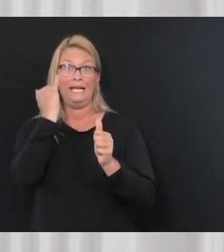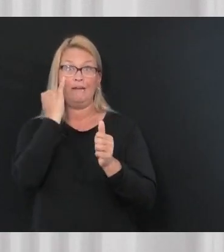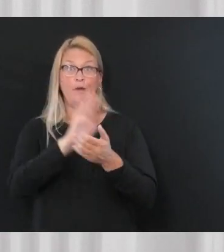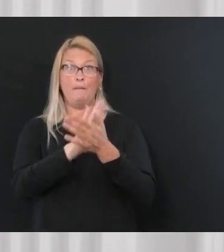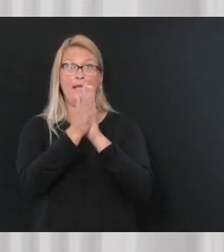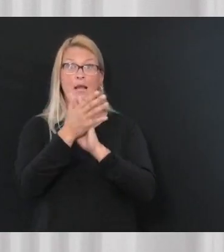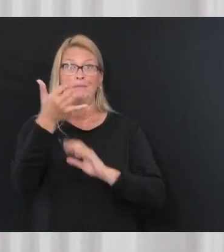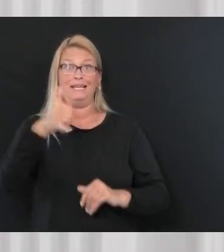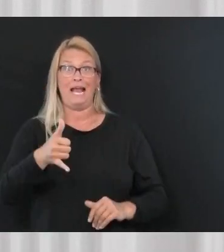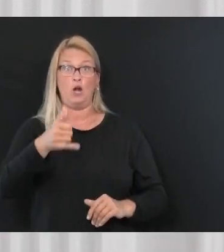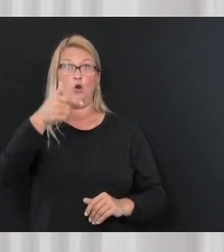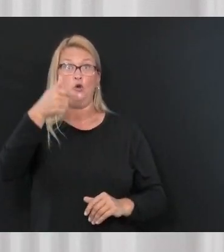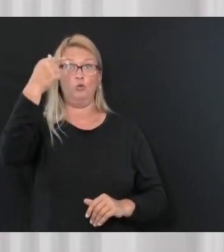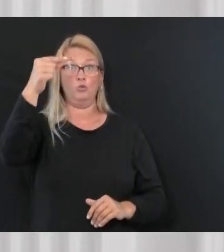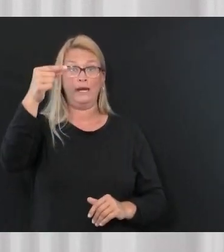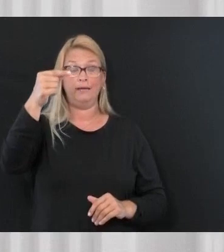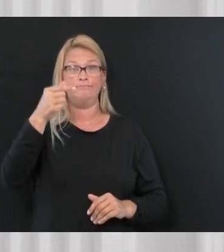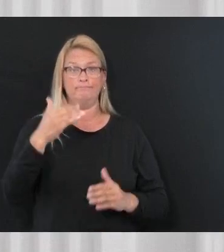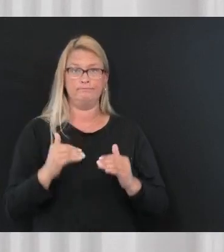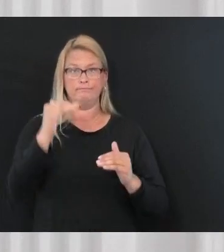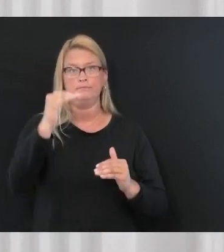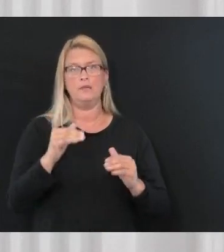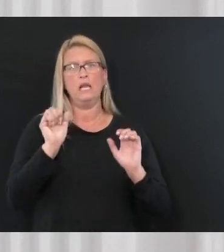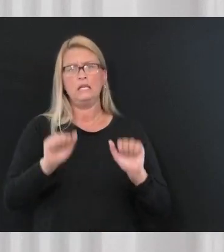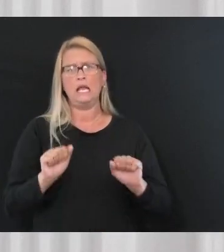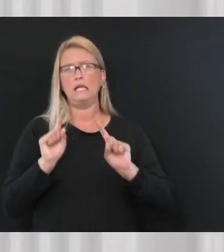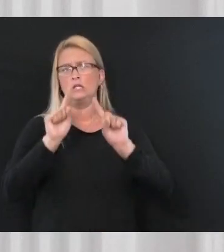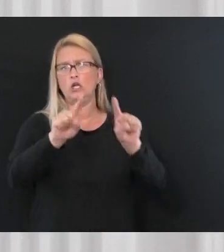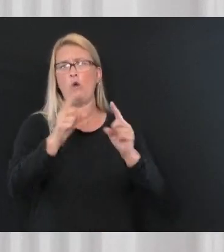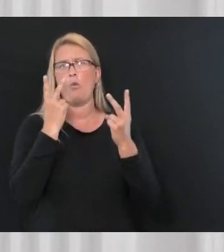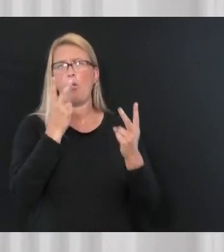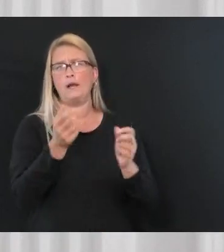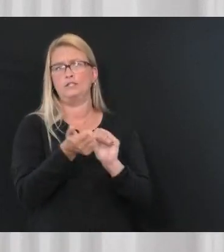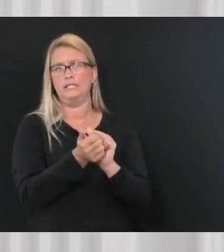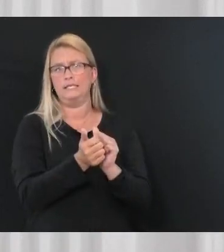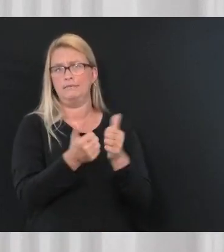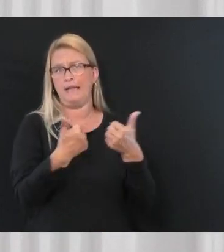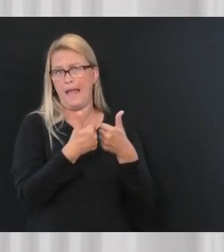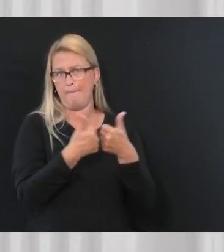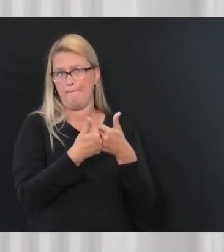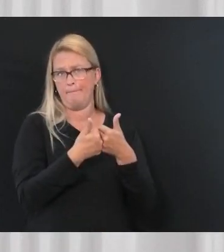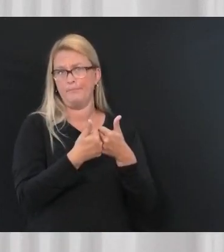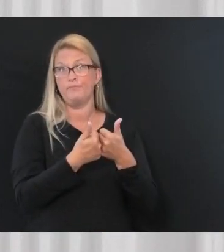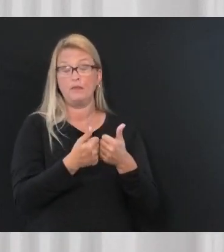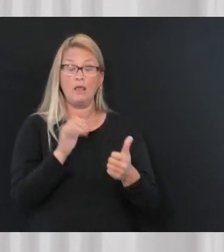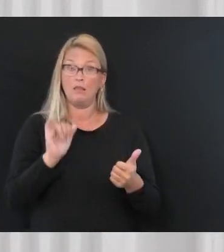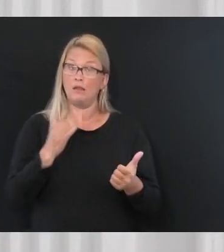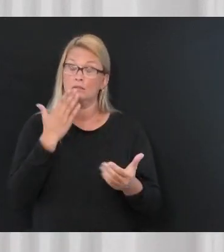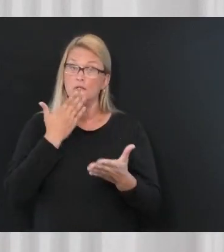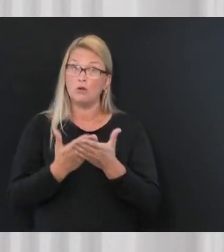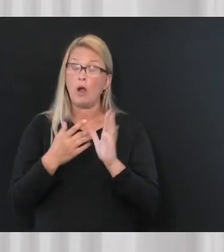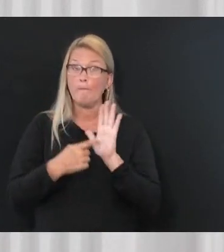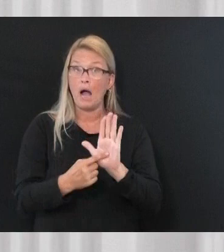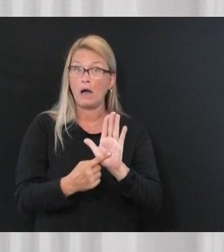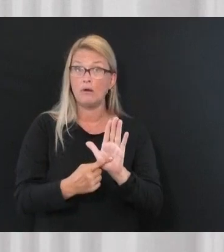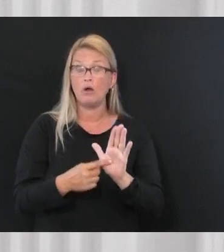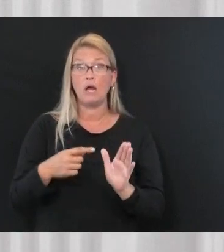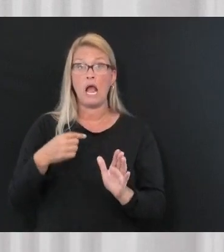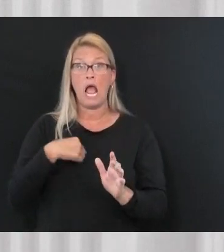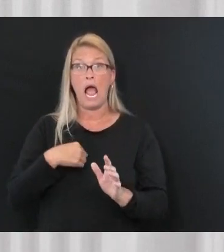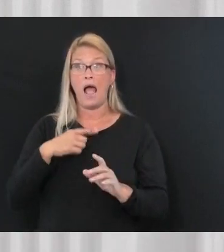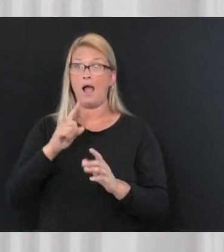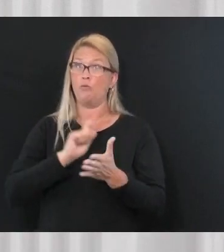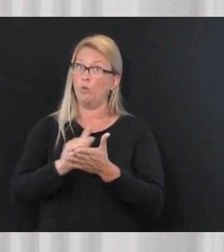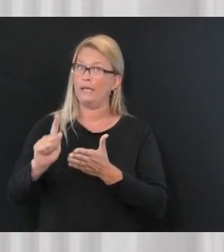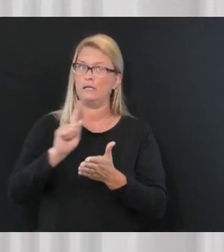green that will allow spectators at the games. So we think it's a great model. I'm on a call